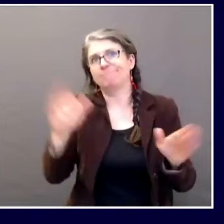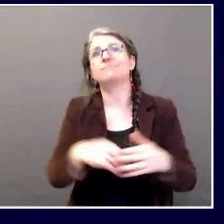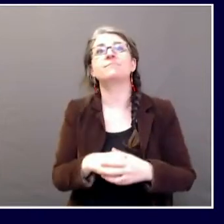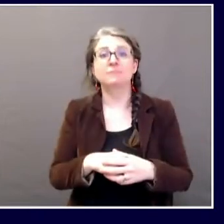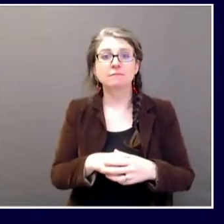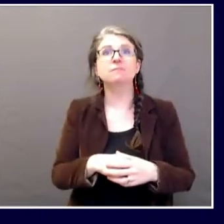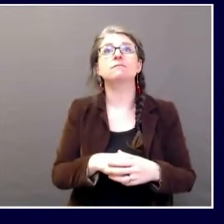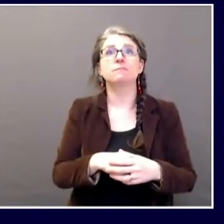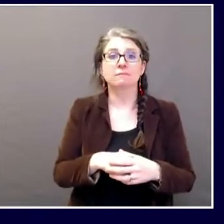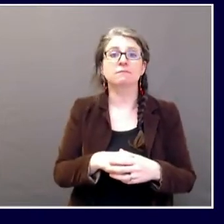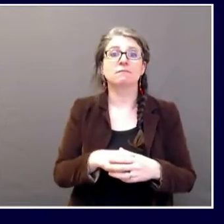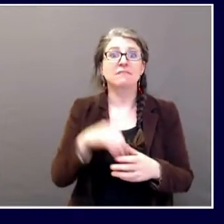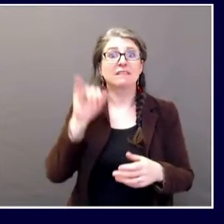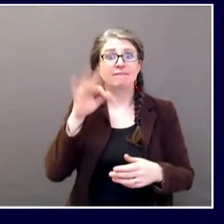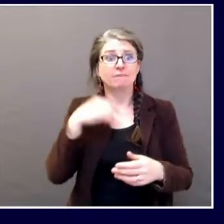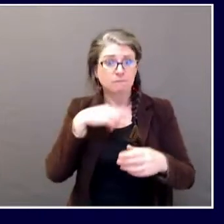ready.